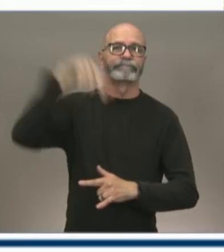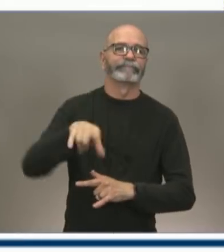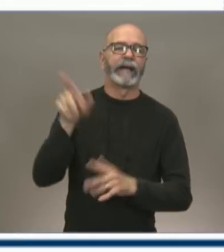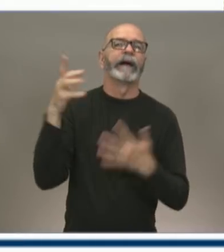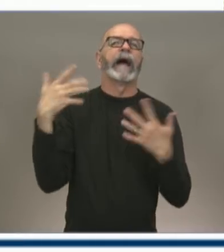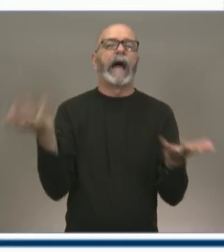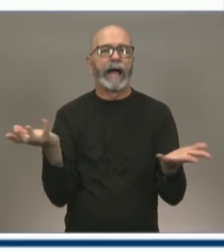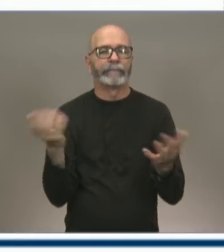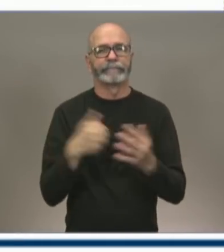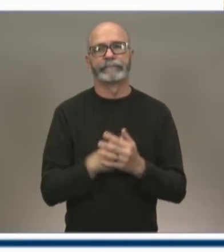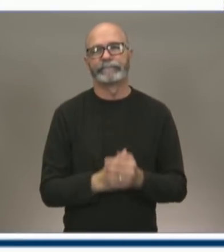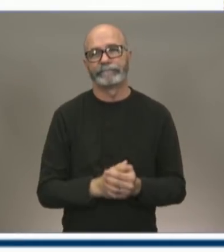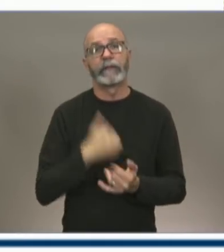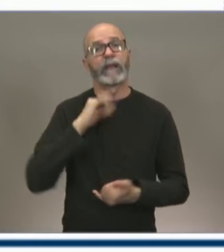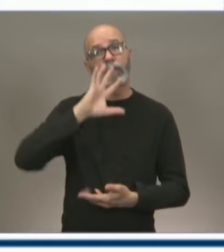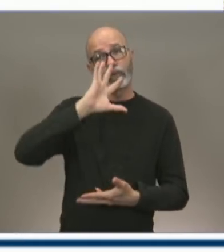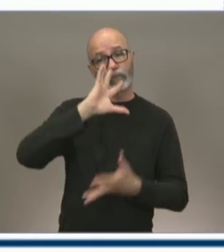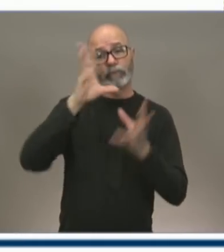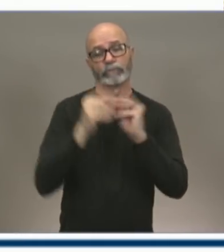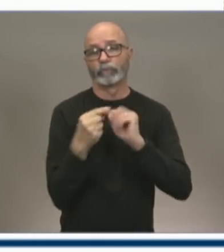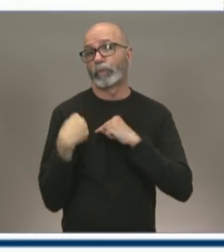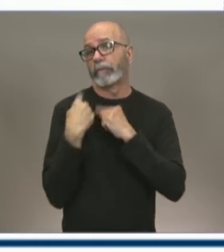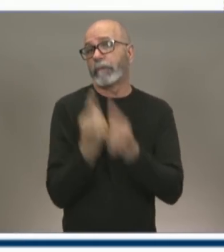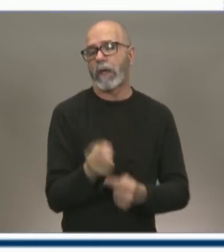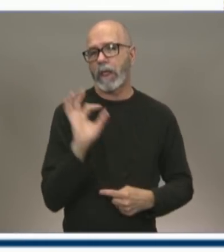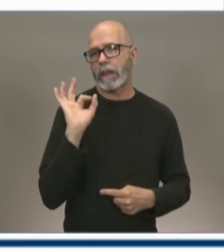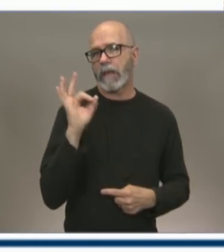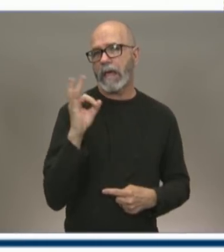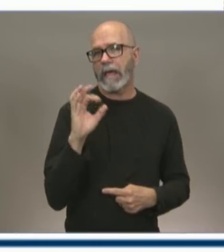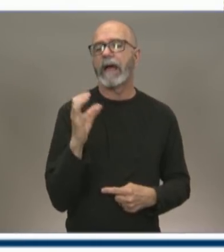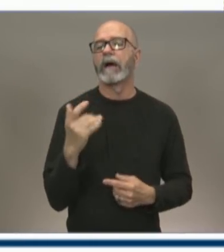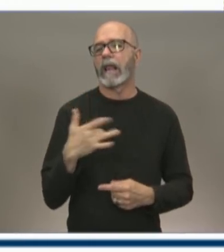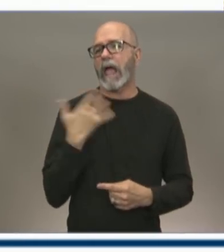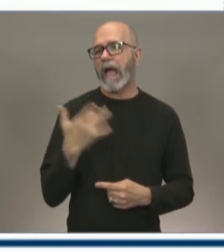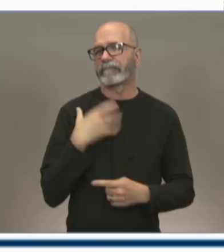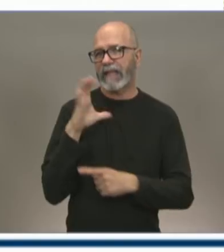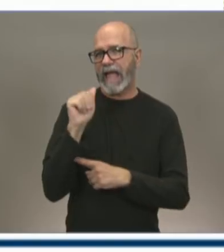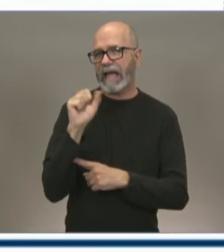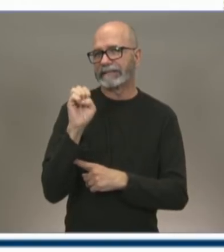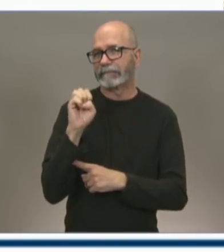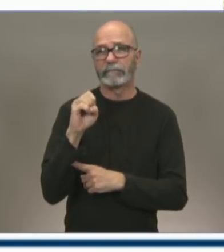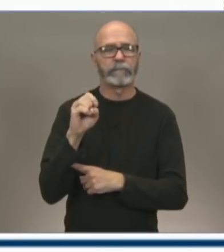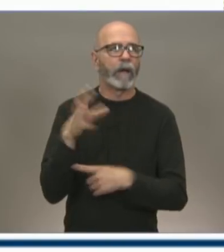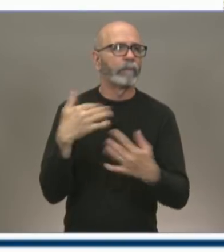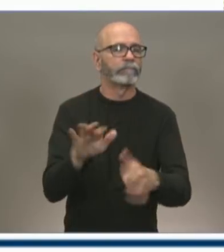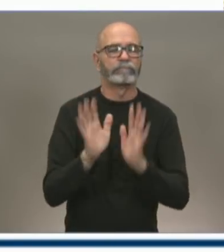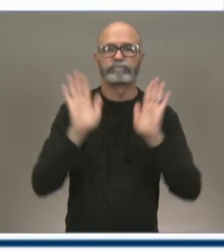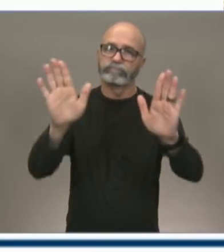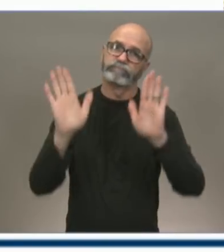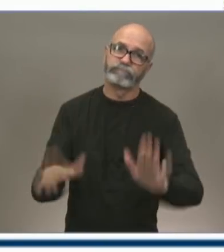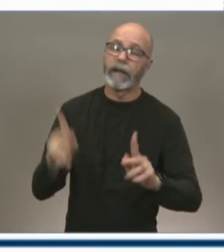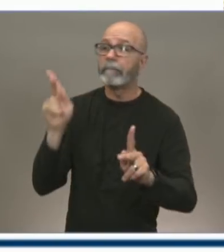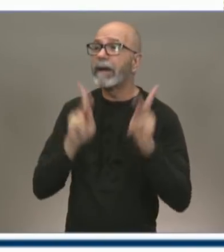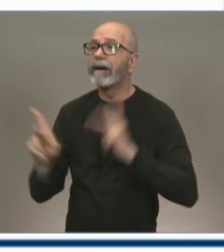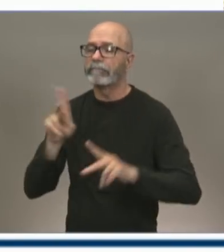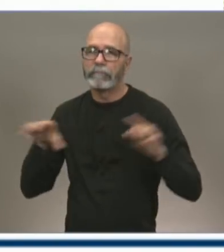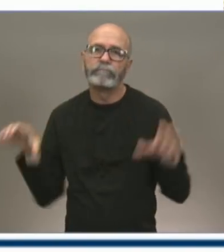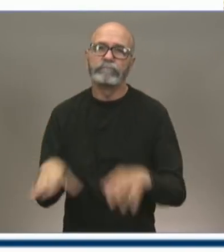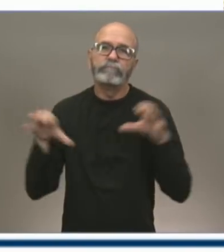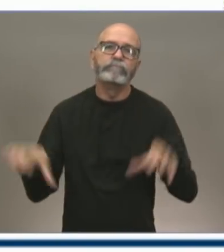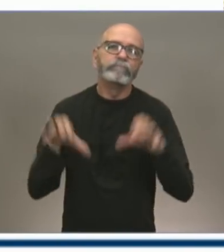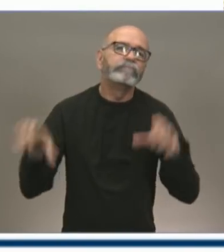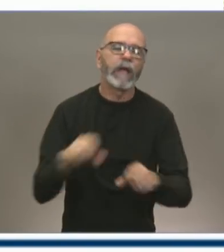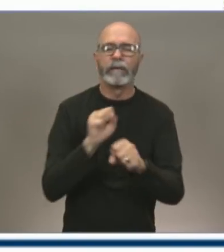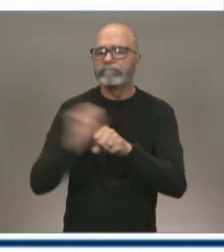active cases in our province, and thank you to everyone for your hard work in helping us slow down the spread of this virus. Our numbers continue to be